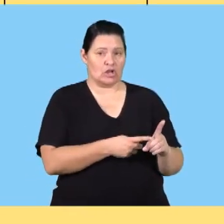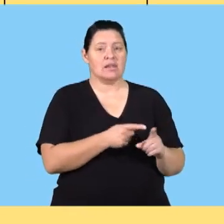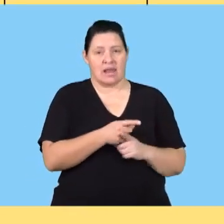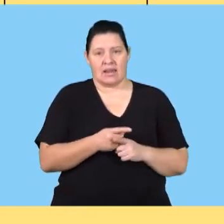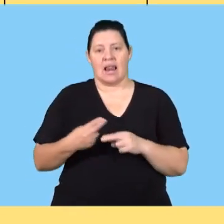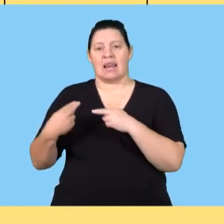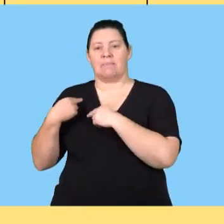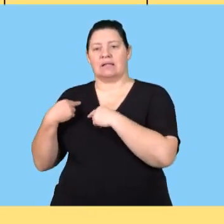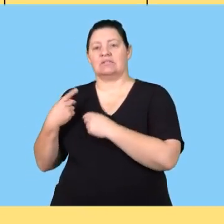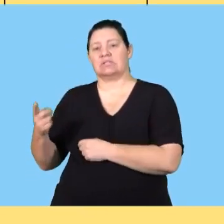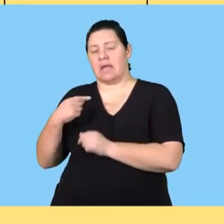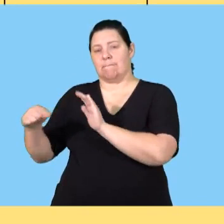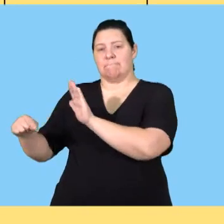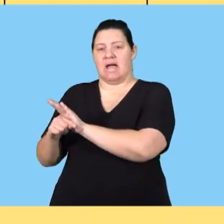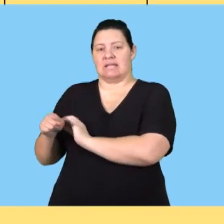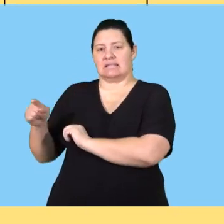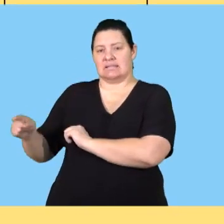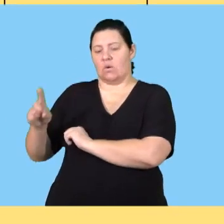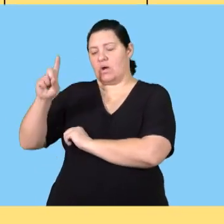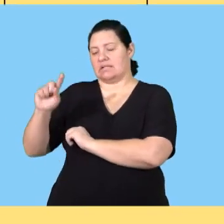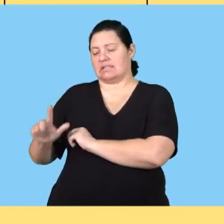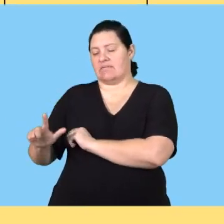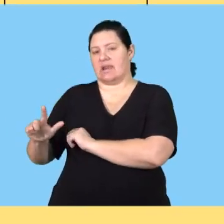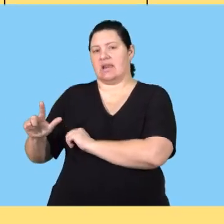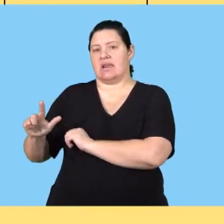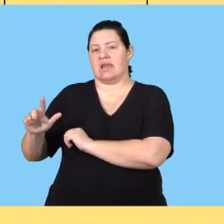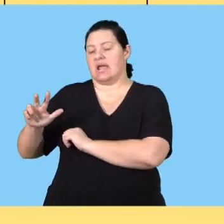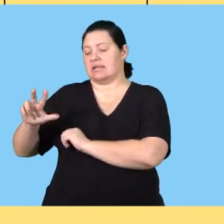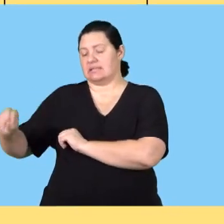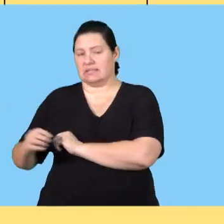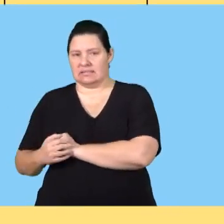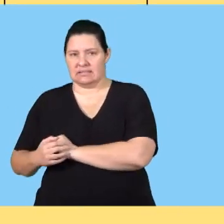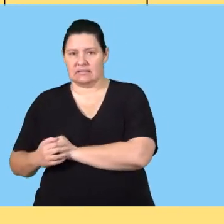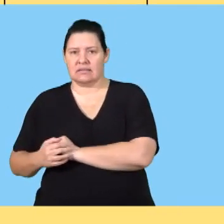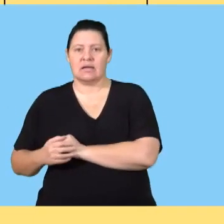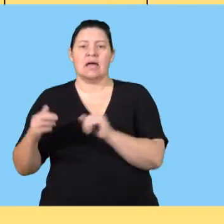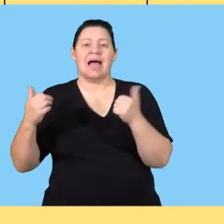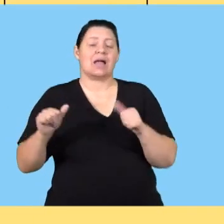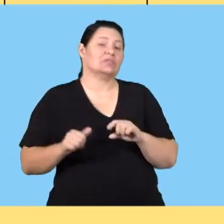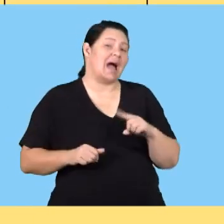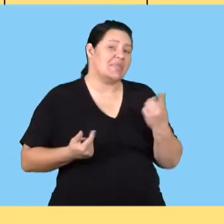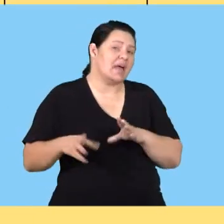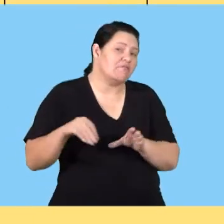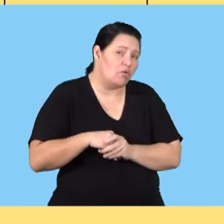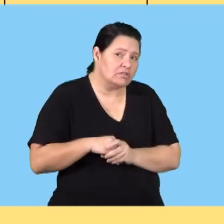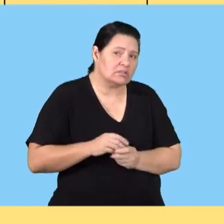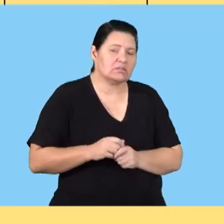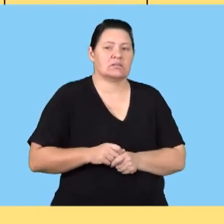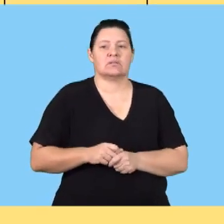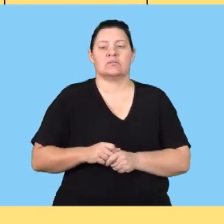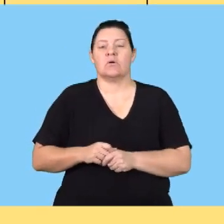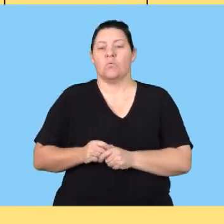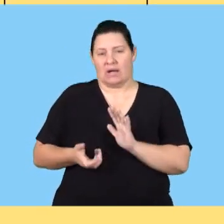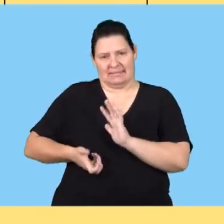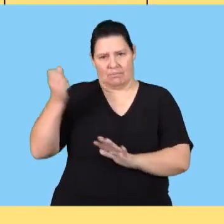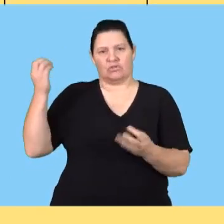coming to your liabilities and you're saying minus 1,780. What other account was involved here?